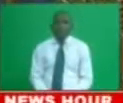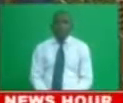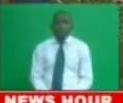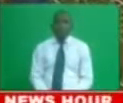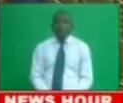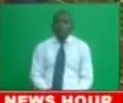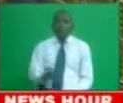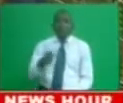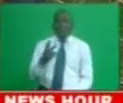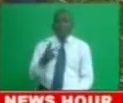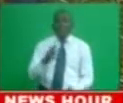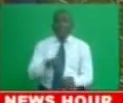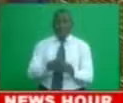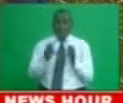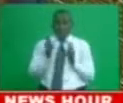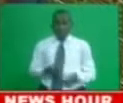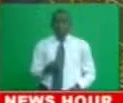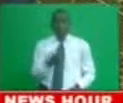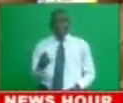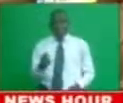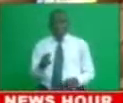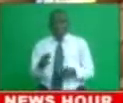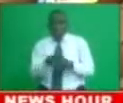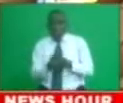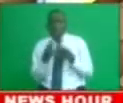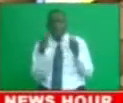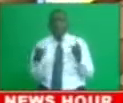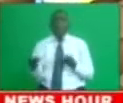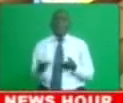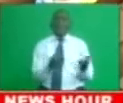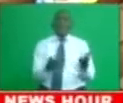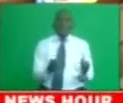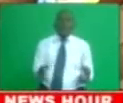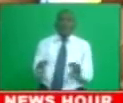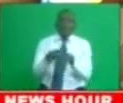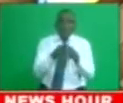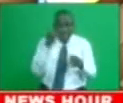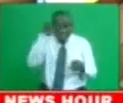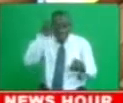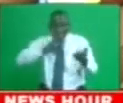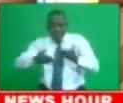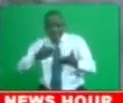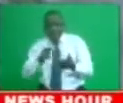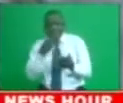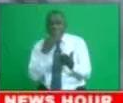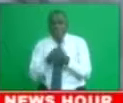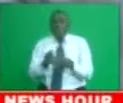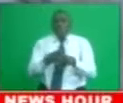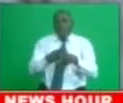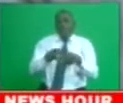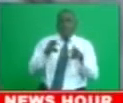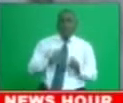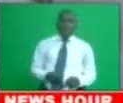This is the third time human resource practitioners in public service have met to share ideas and good practices in